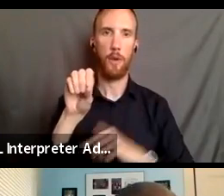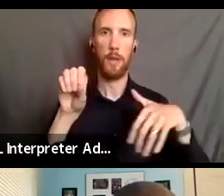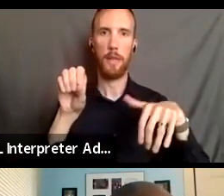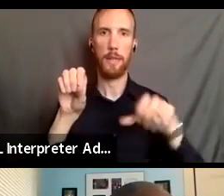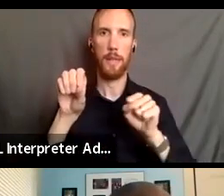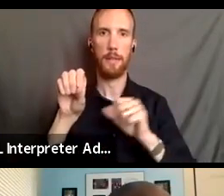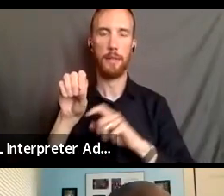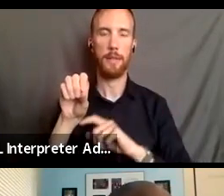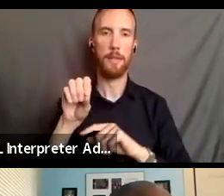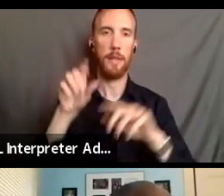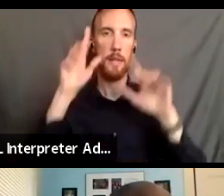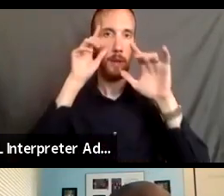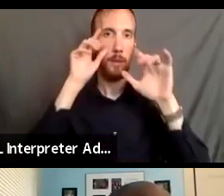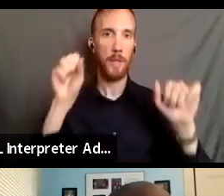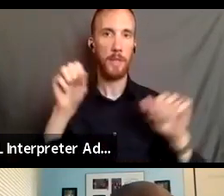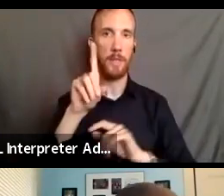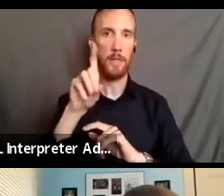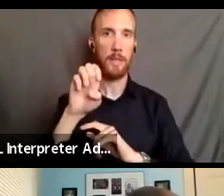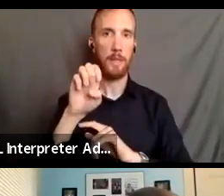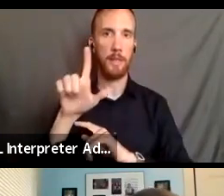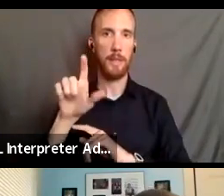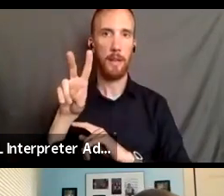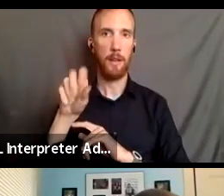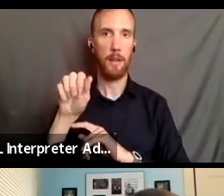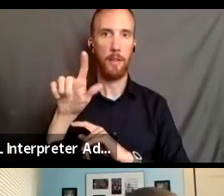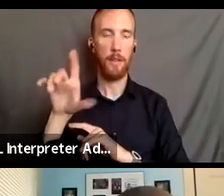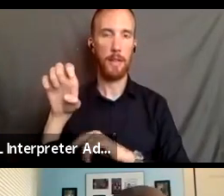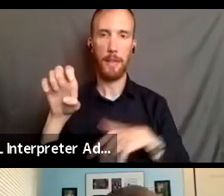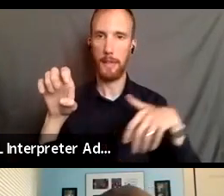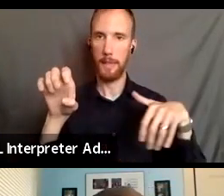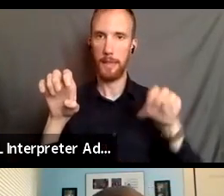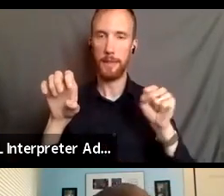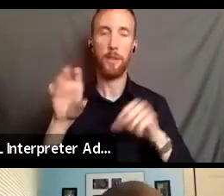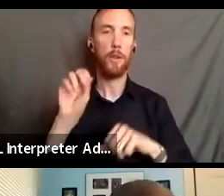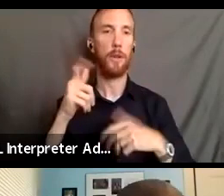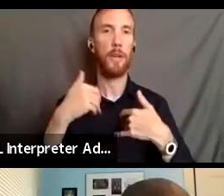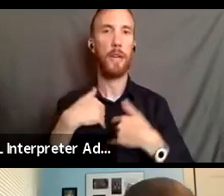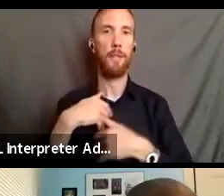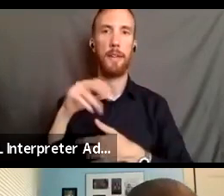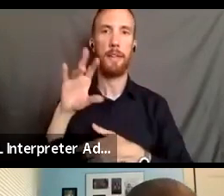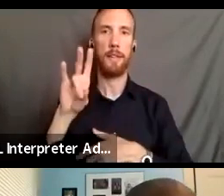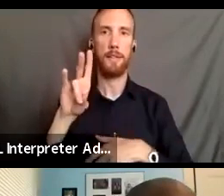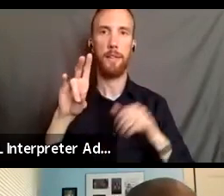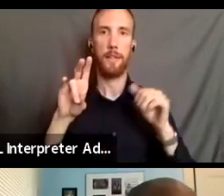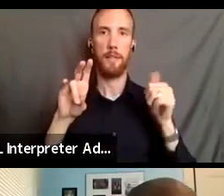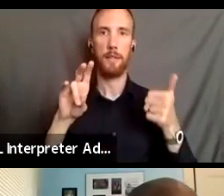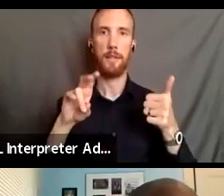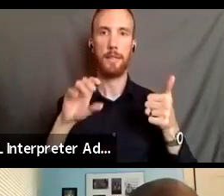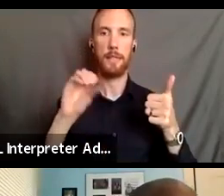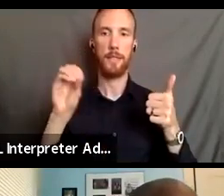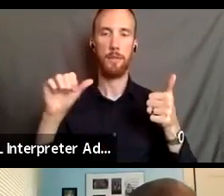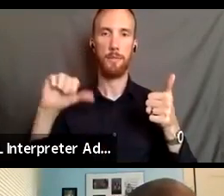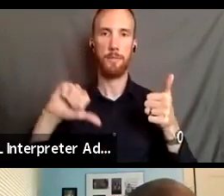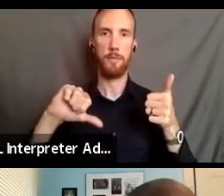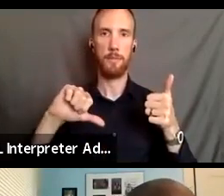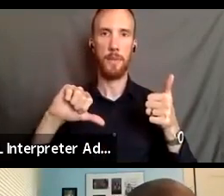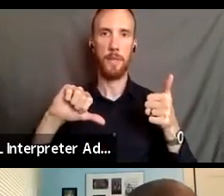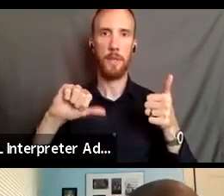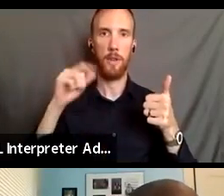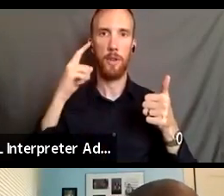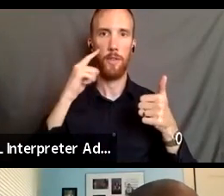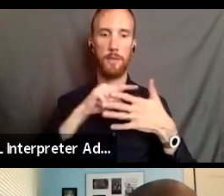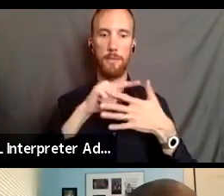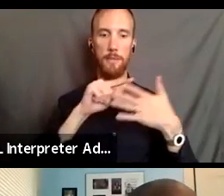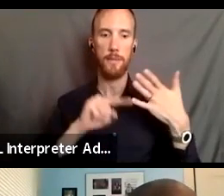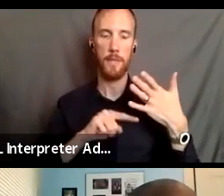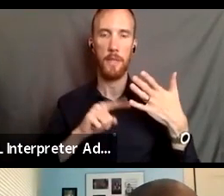and president del valle yes we have seven eyes and zero nays these matters are